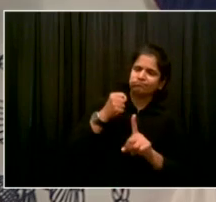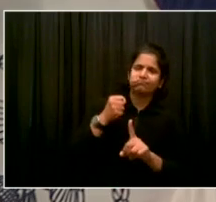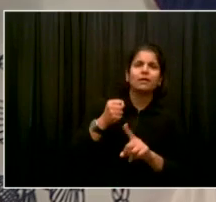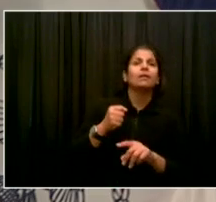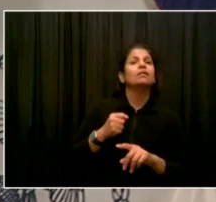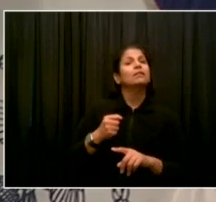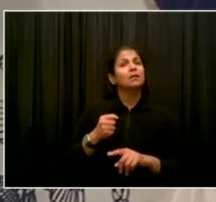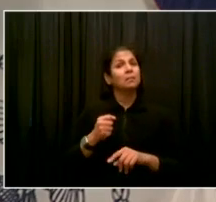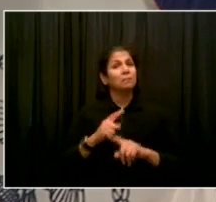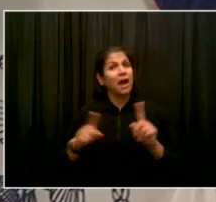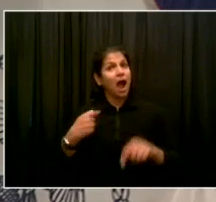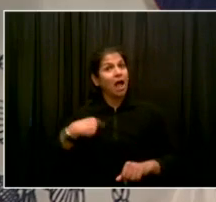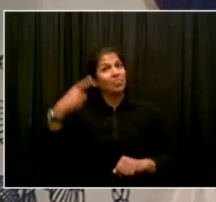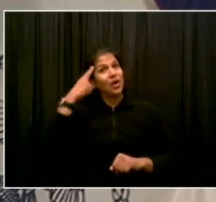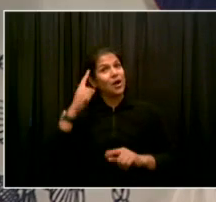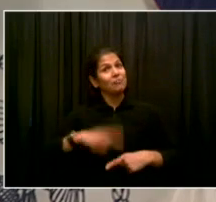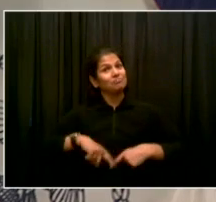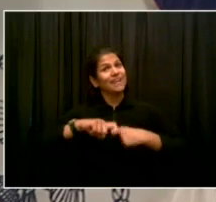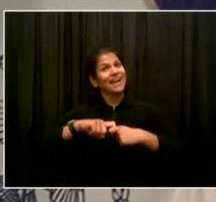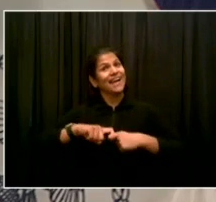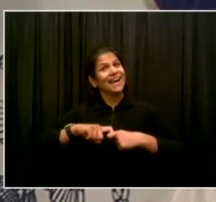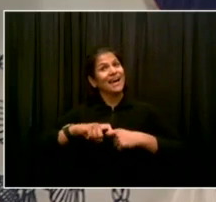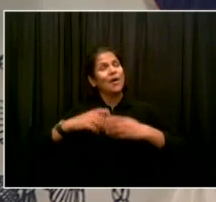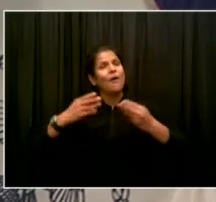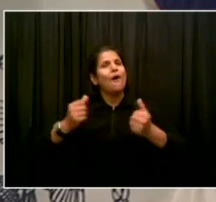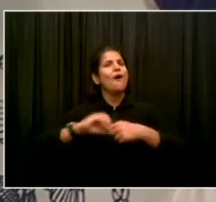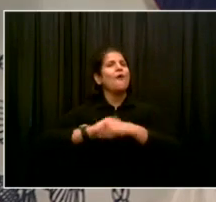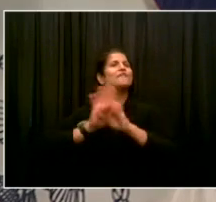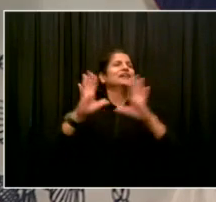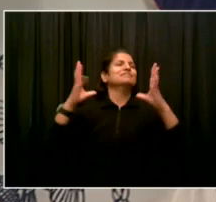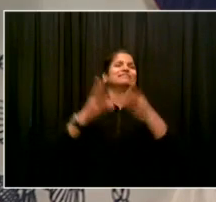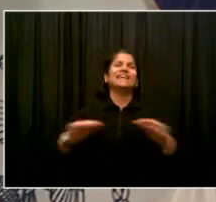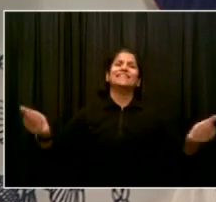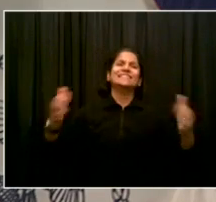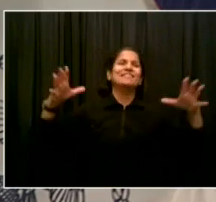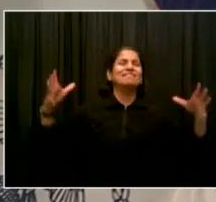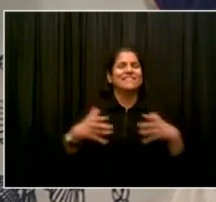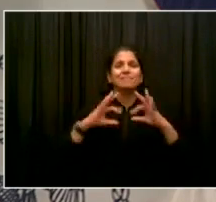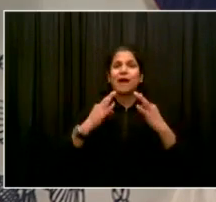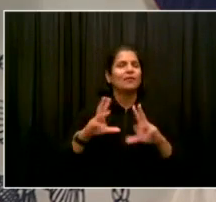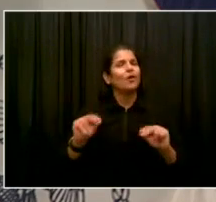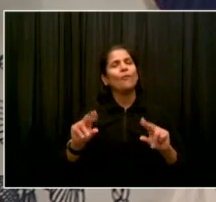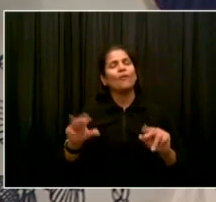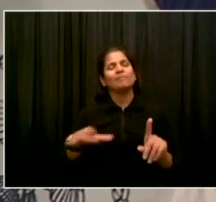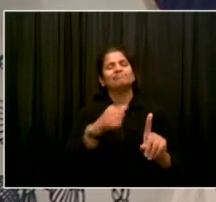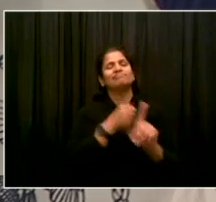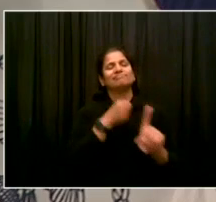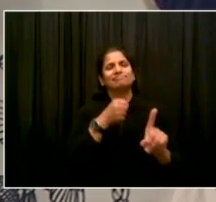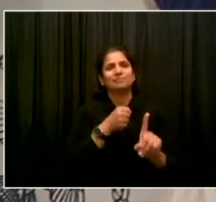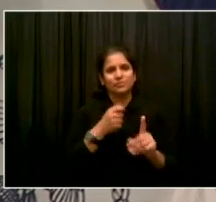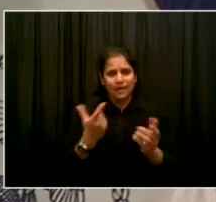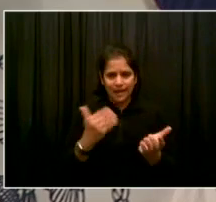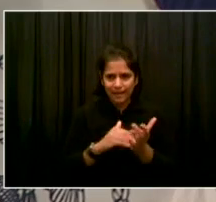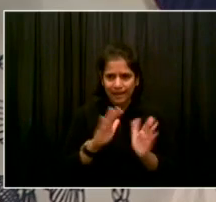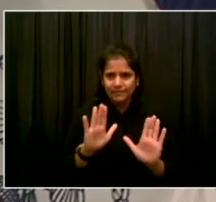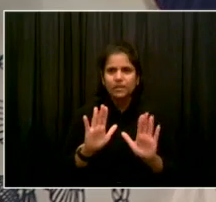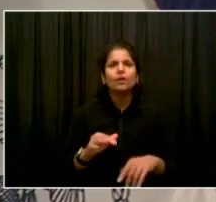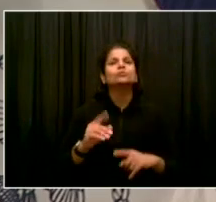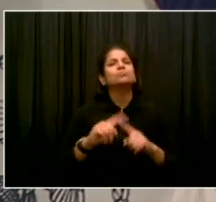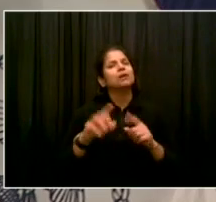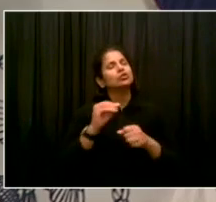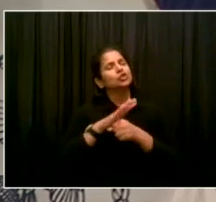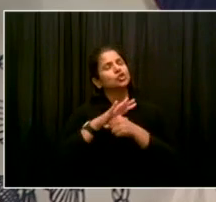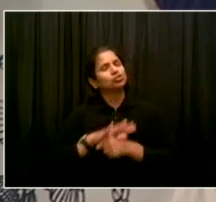break from all this and just be with our loved ones. It's another stress on top of all the stresses we've been through. It's tough, it's very